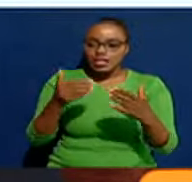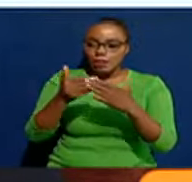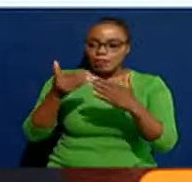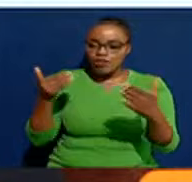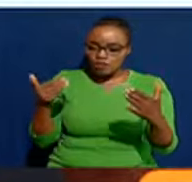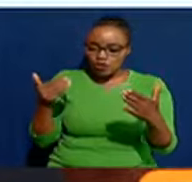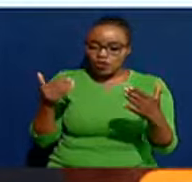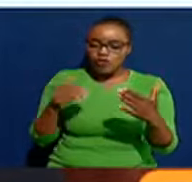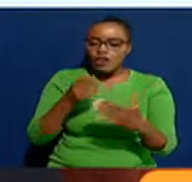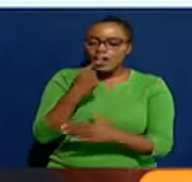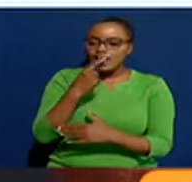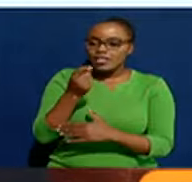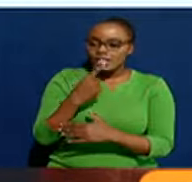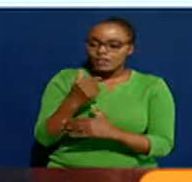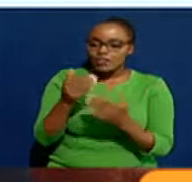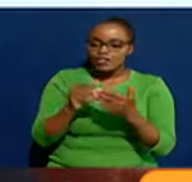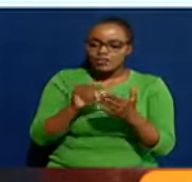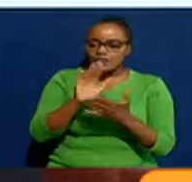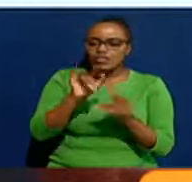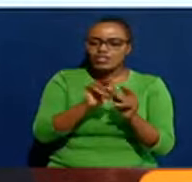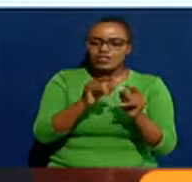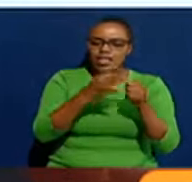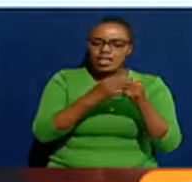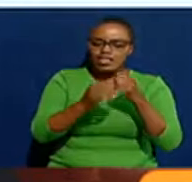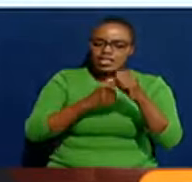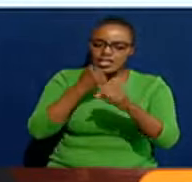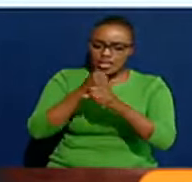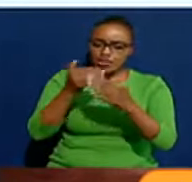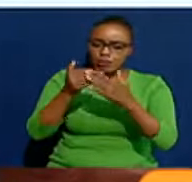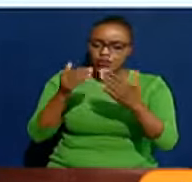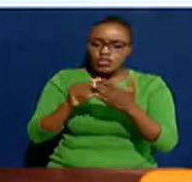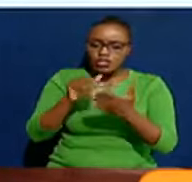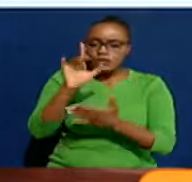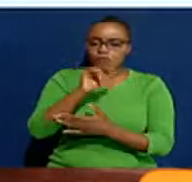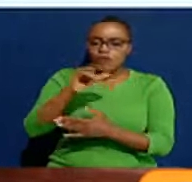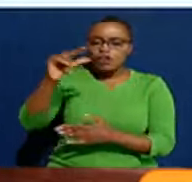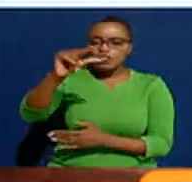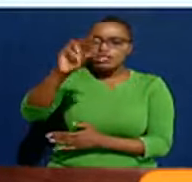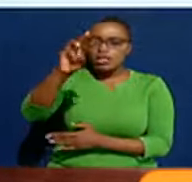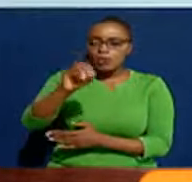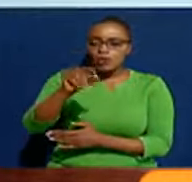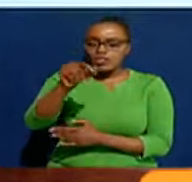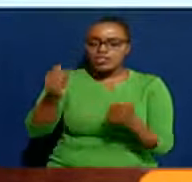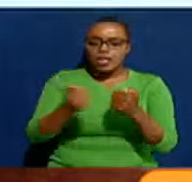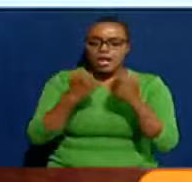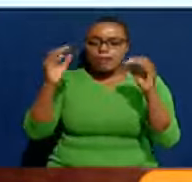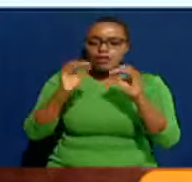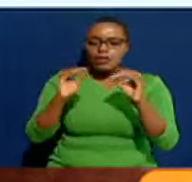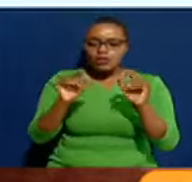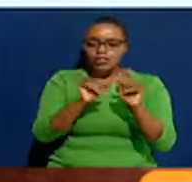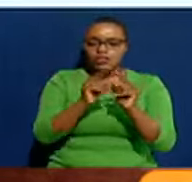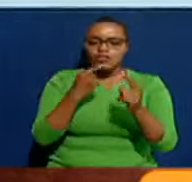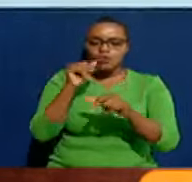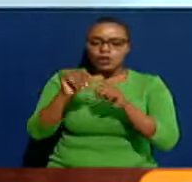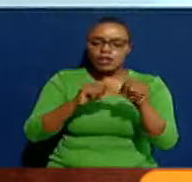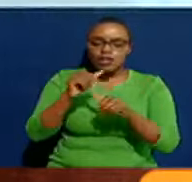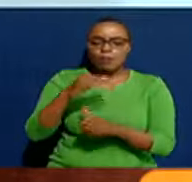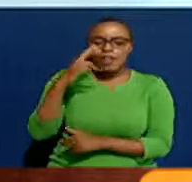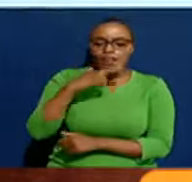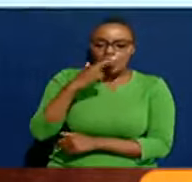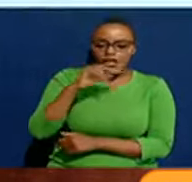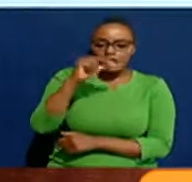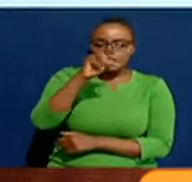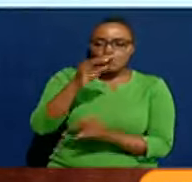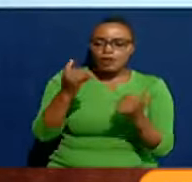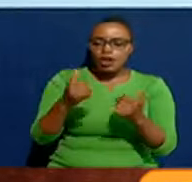before a drug is released, it takes about 8 years. For GMOs, that does not happen. Oh. So I've talked about red GMO, but